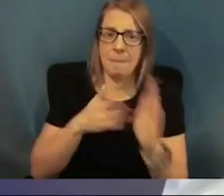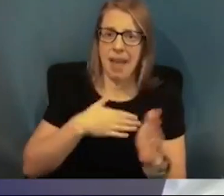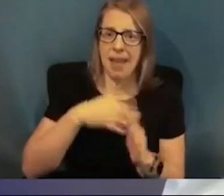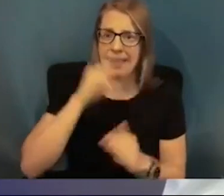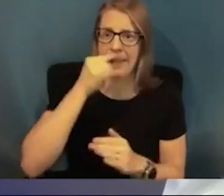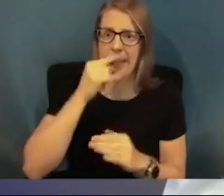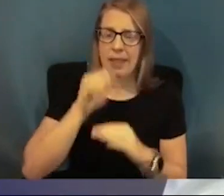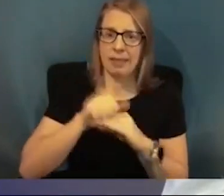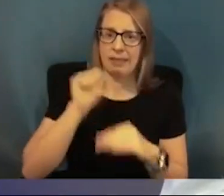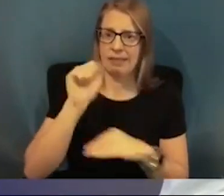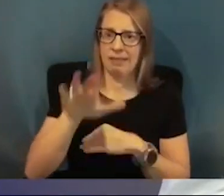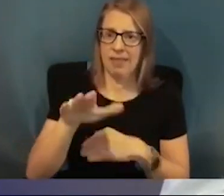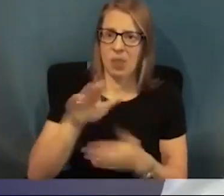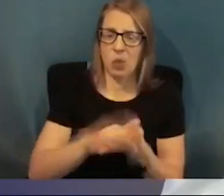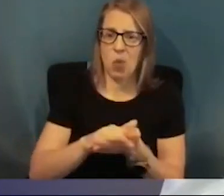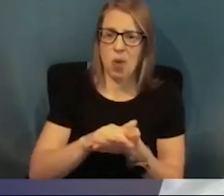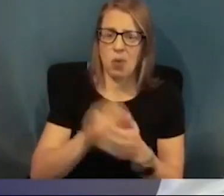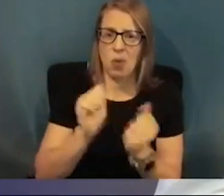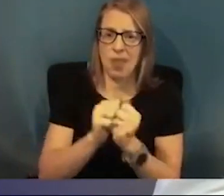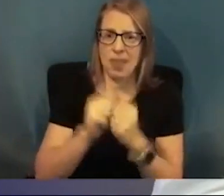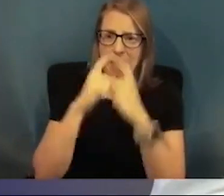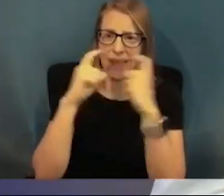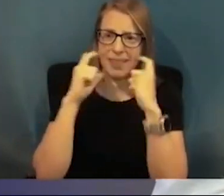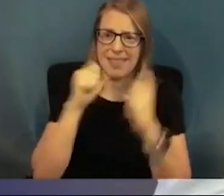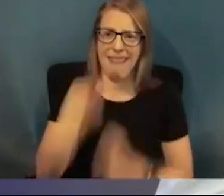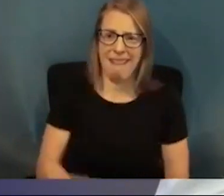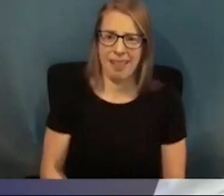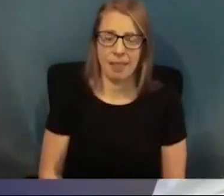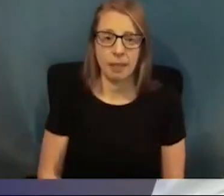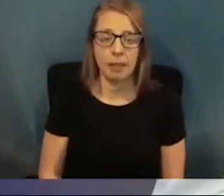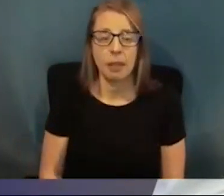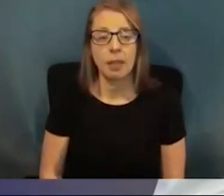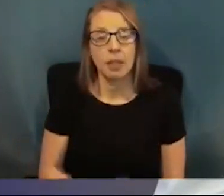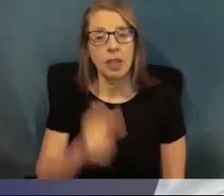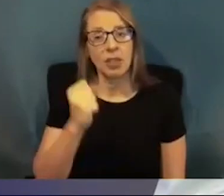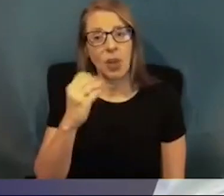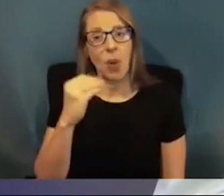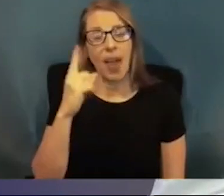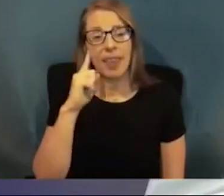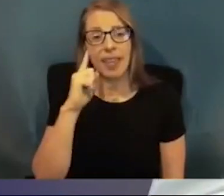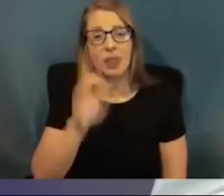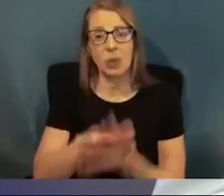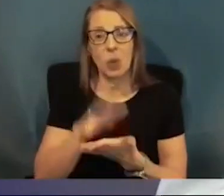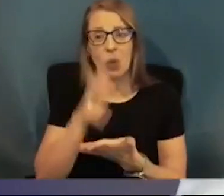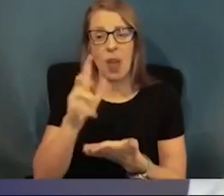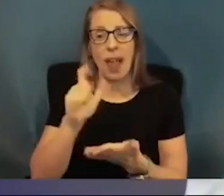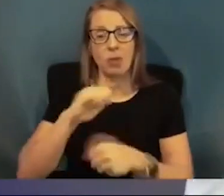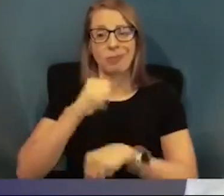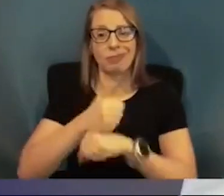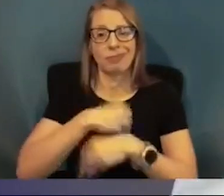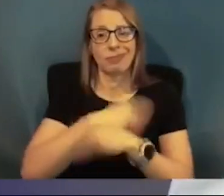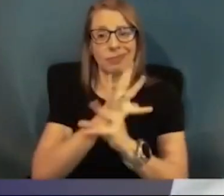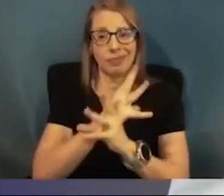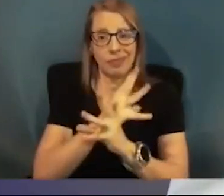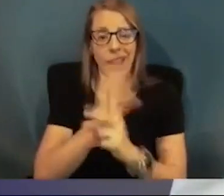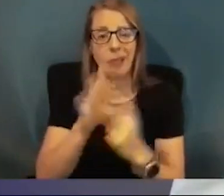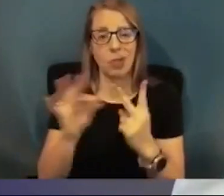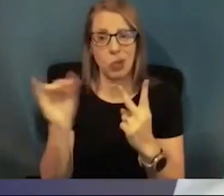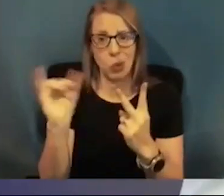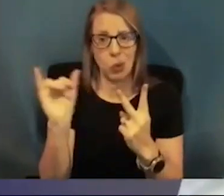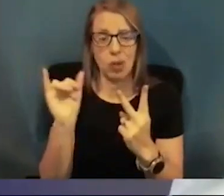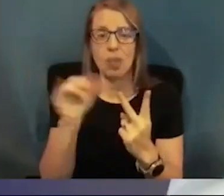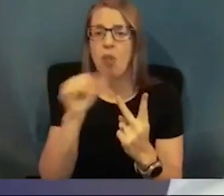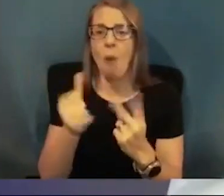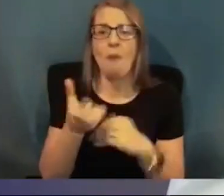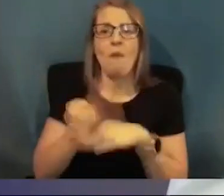11. And so schools, I think, will have to have virtual options as well so that you don't force any group to